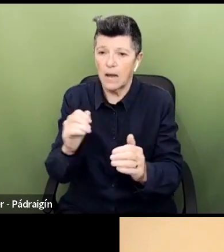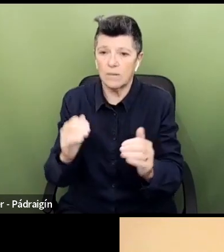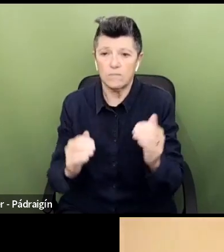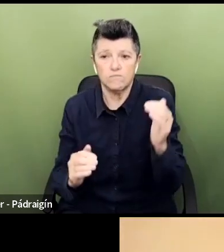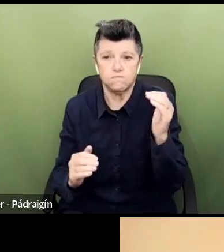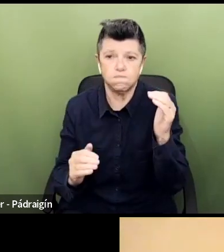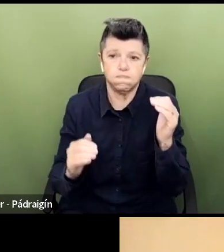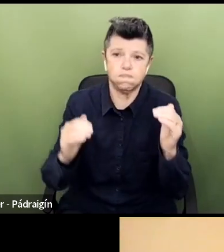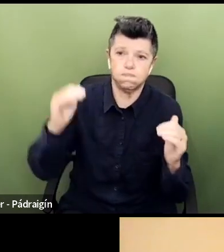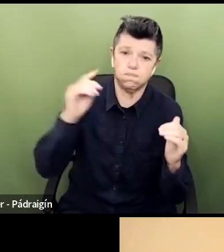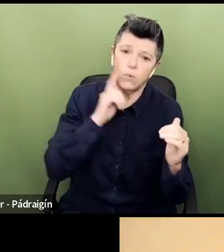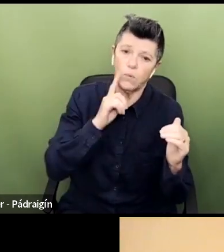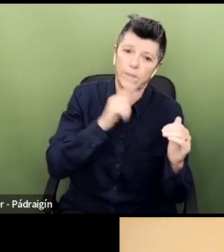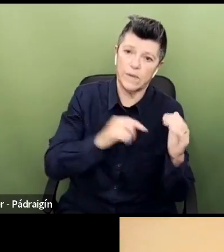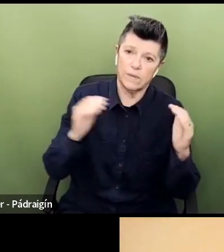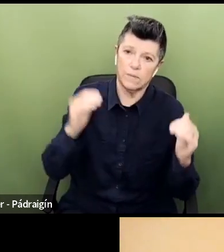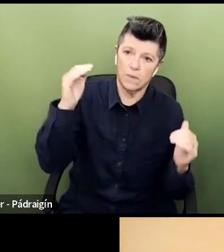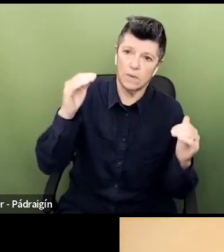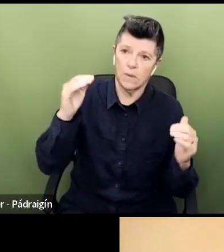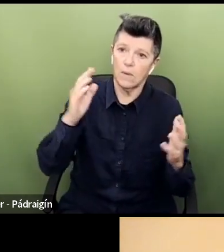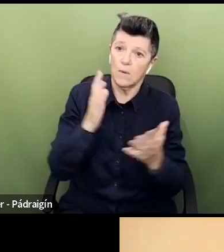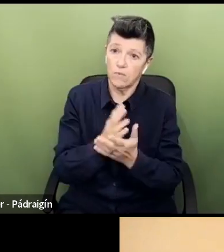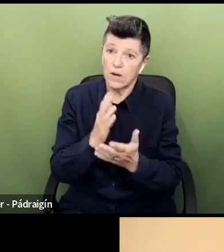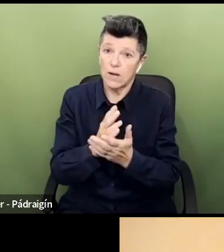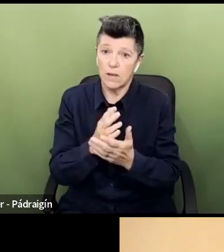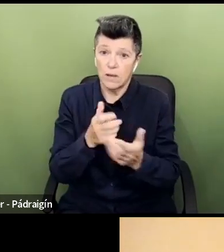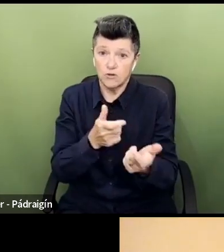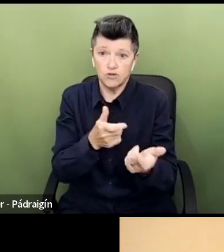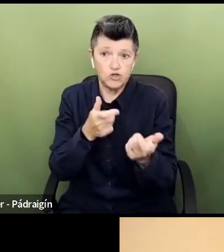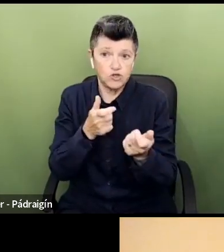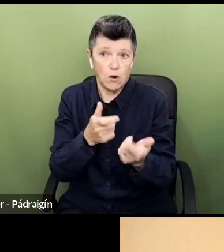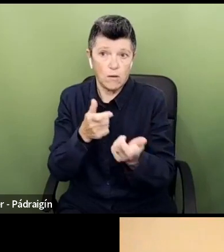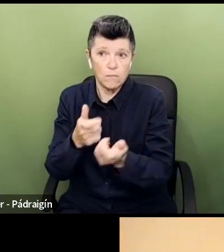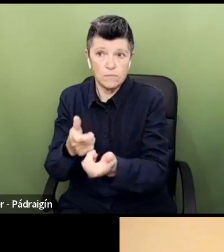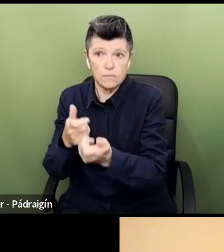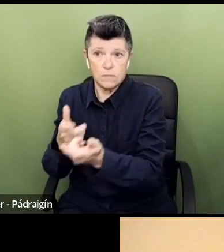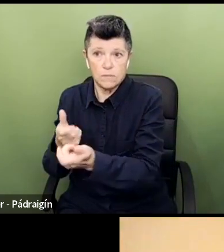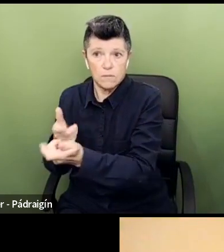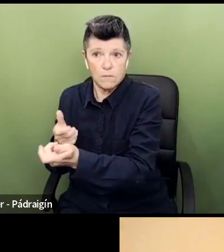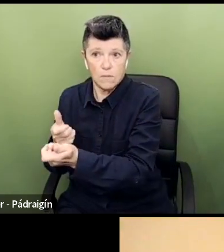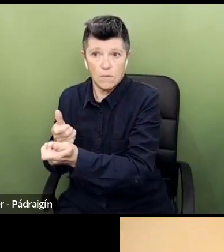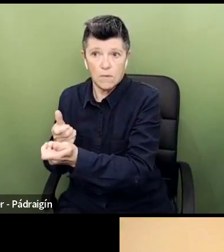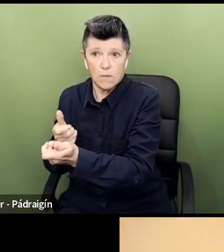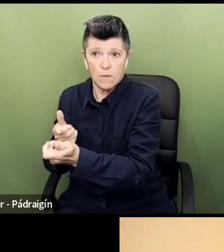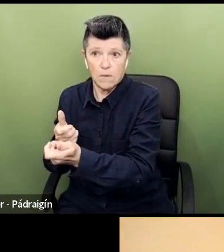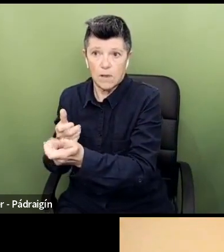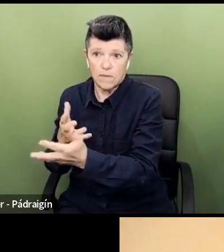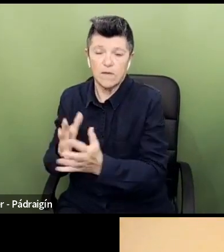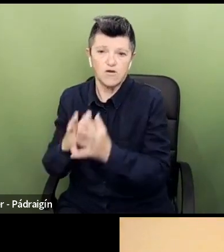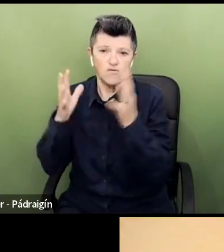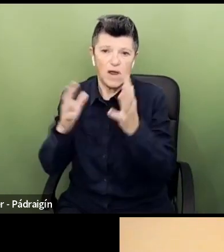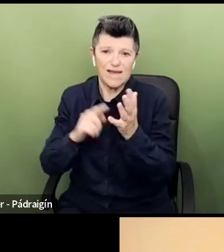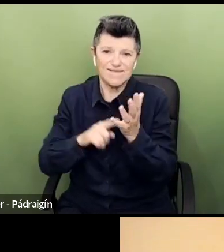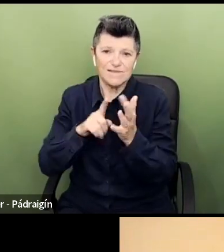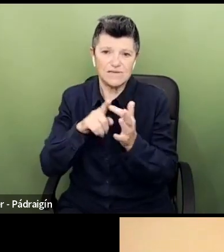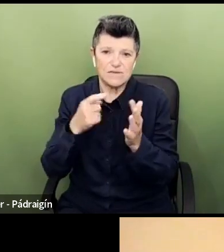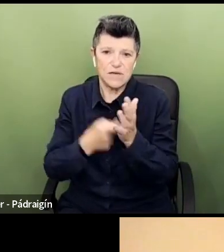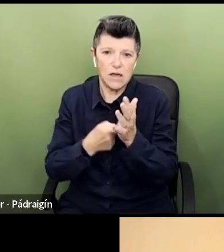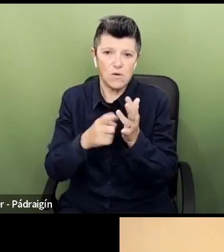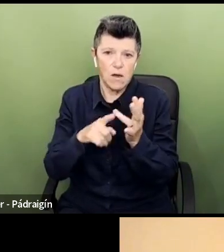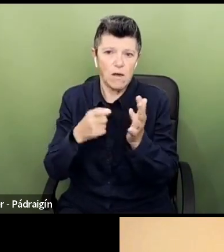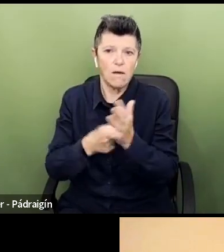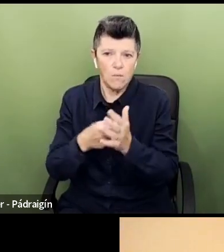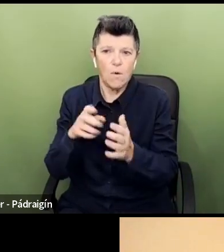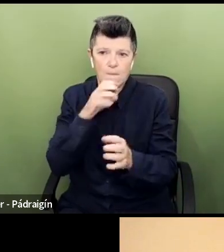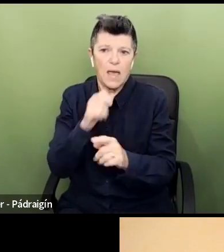who were shot were in the kind of the Great Terror were men. Women were often